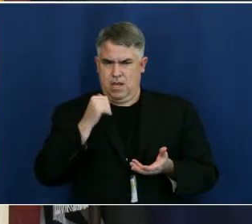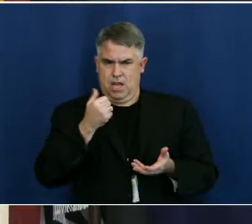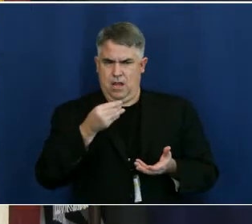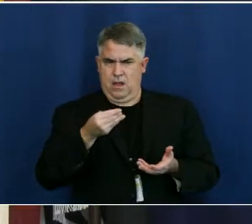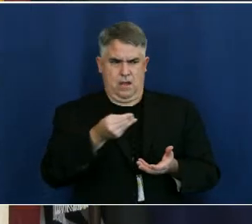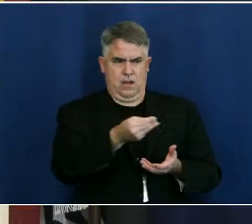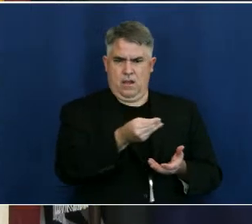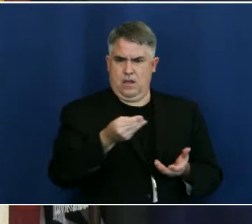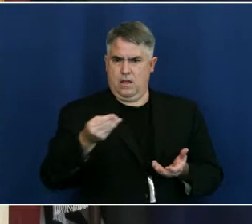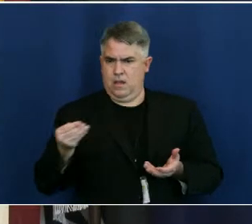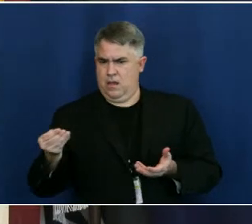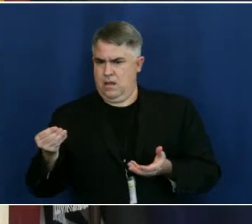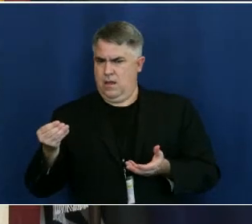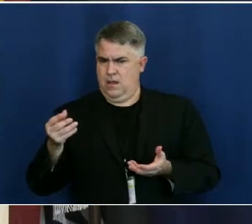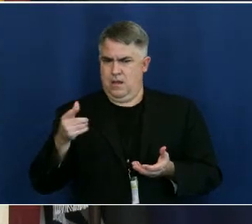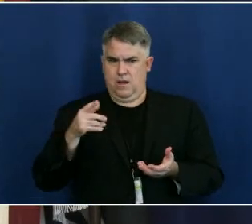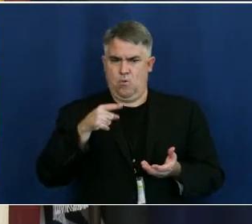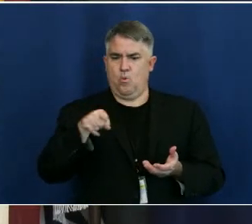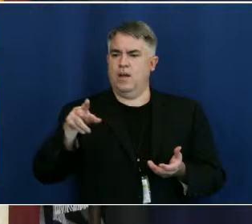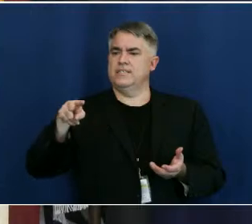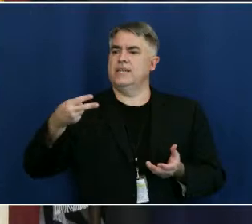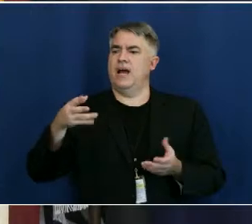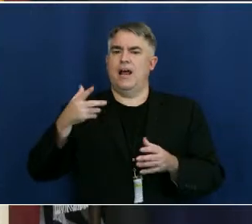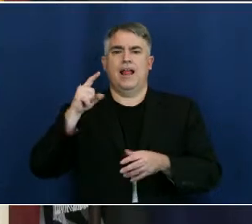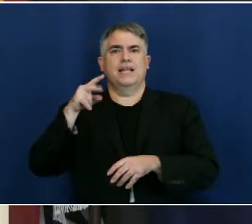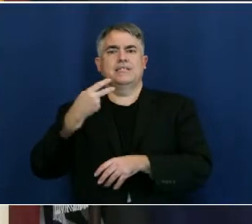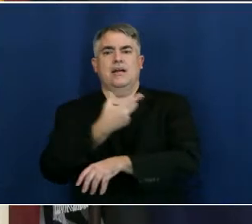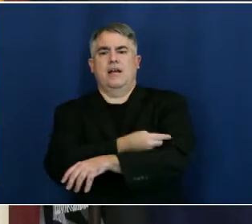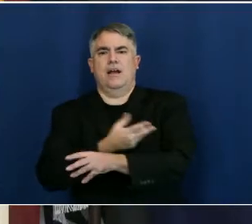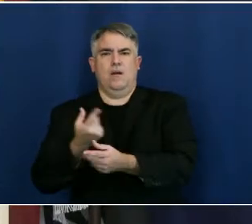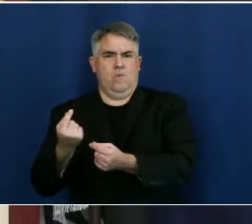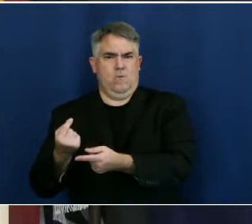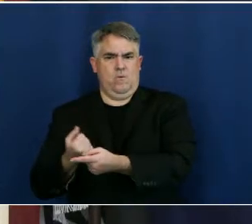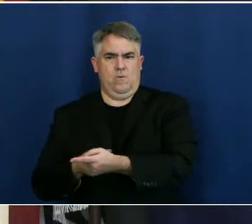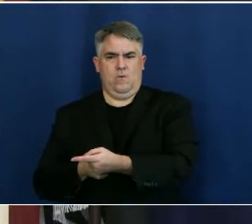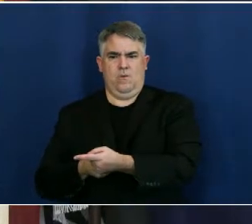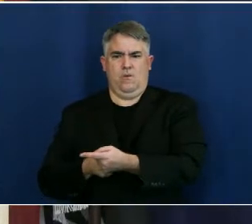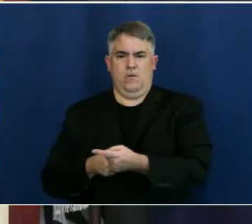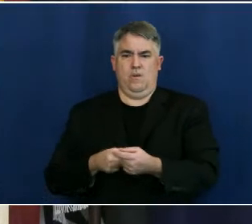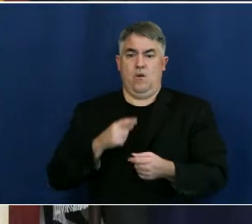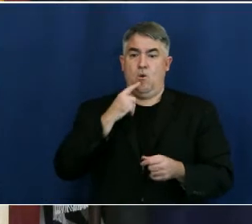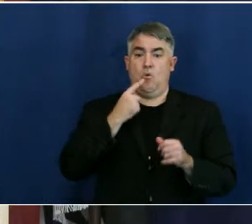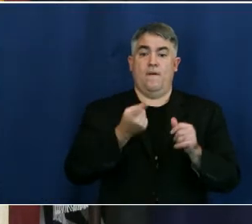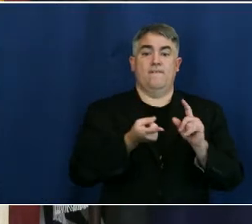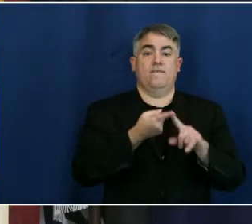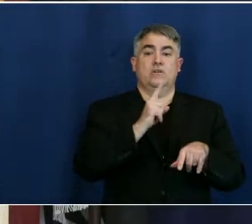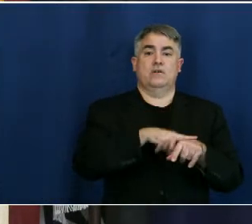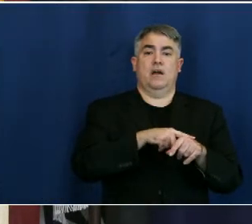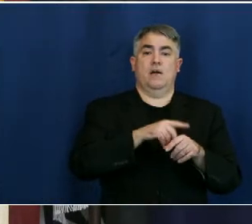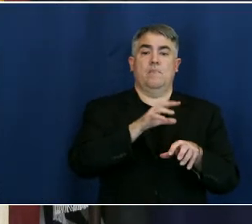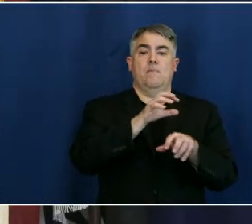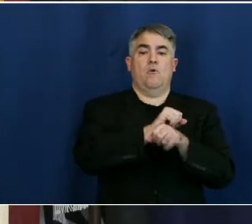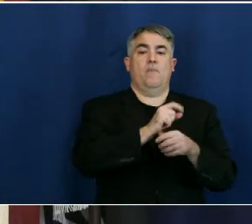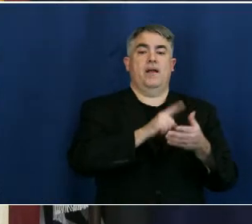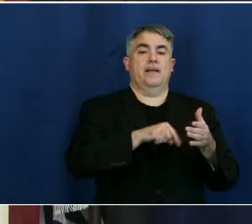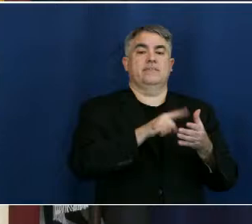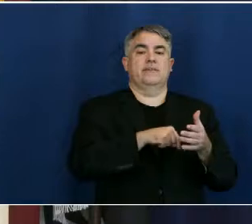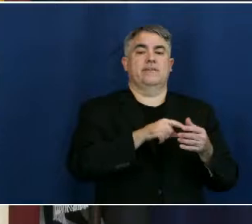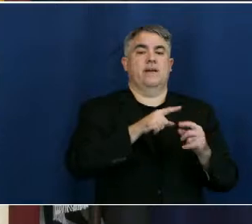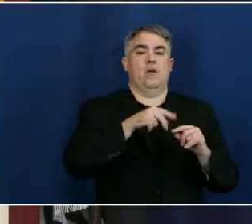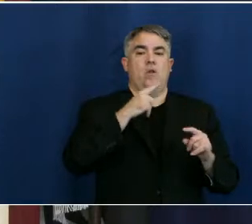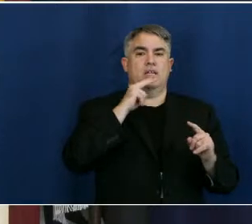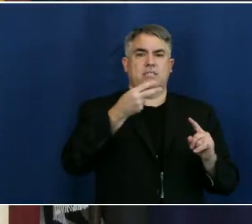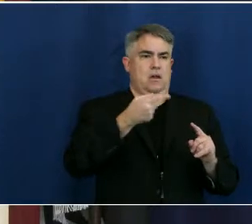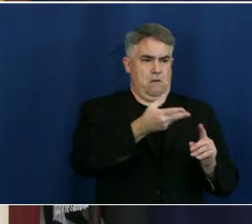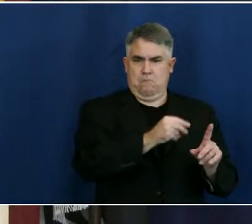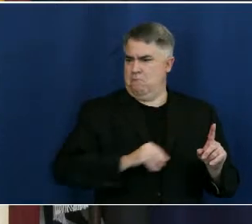make any first dose appointments anymore because so many people are going to need second doses? Yeah, and I'll let Dr. Wooten weigh in on